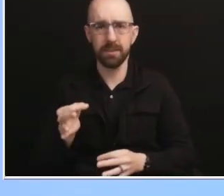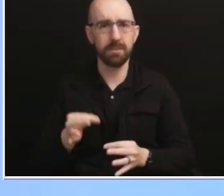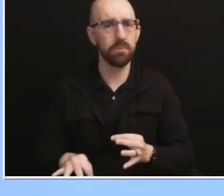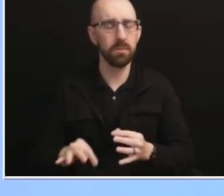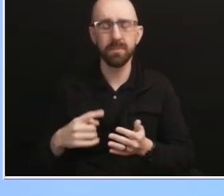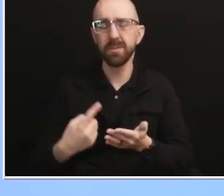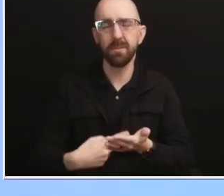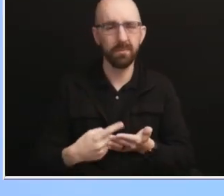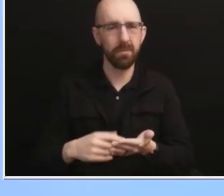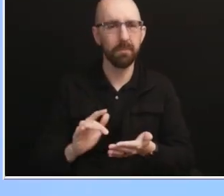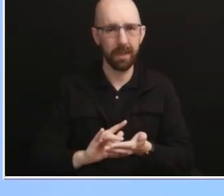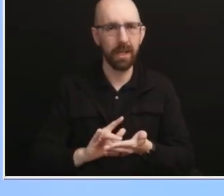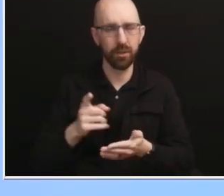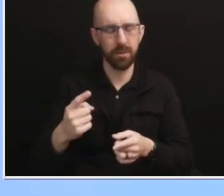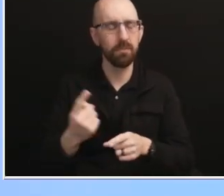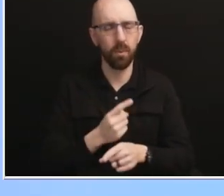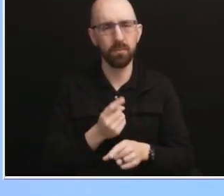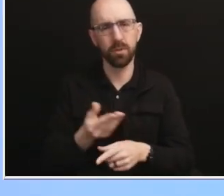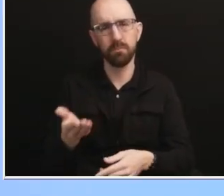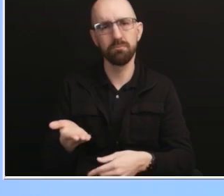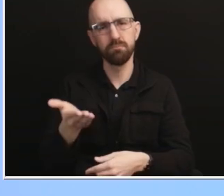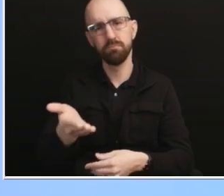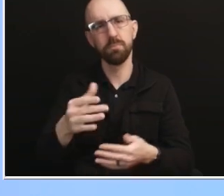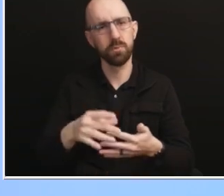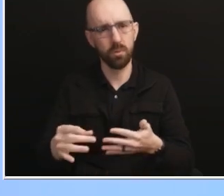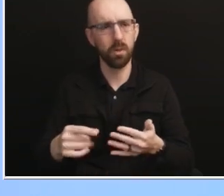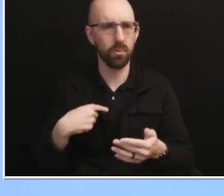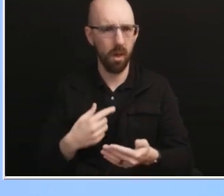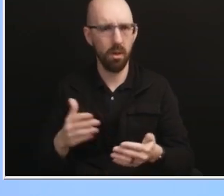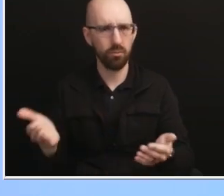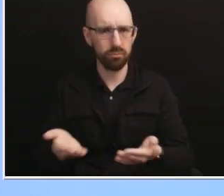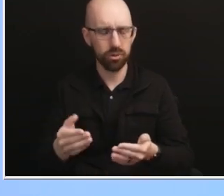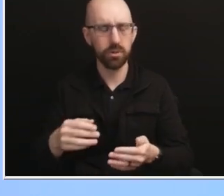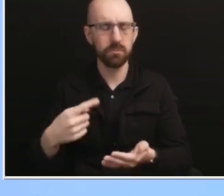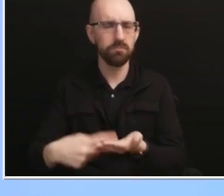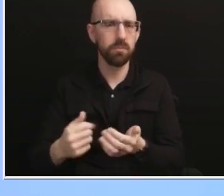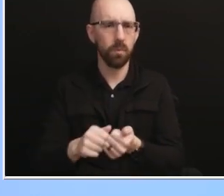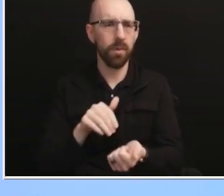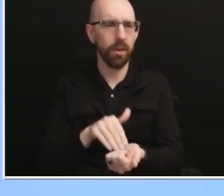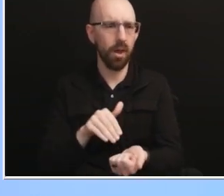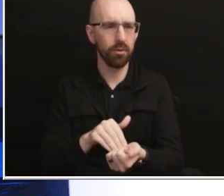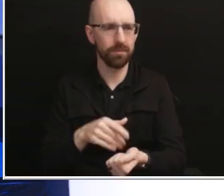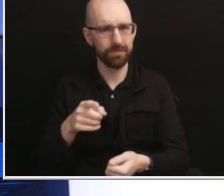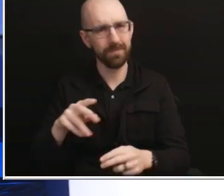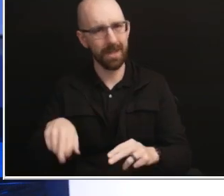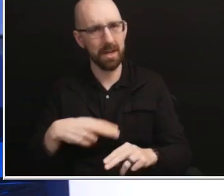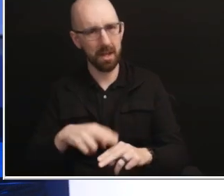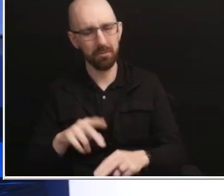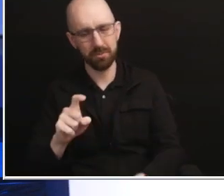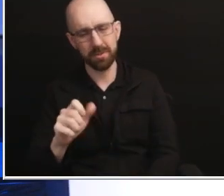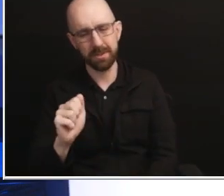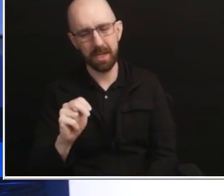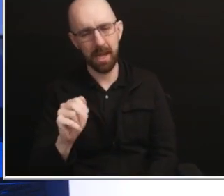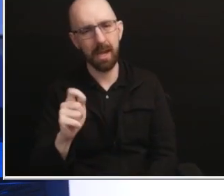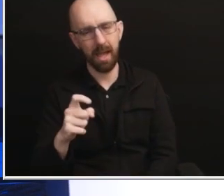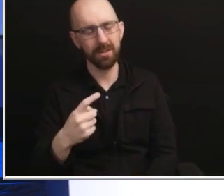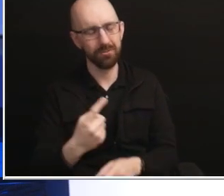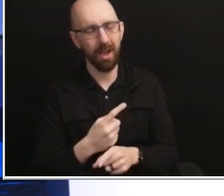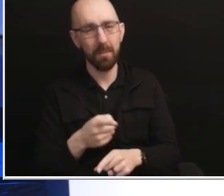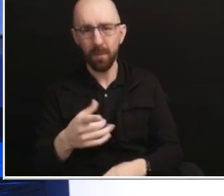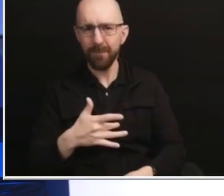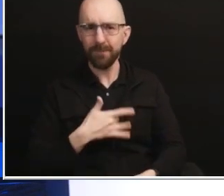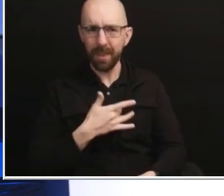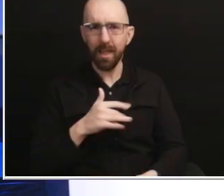medication is the appropriate choice, so I encourage you to consult your provider. You said like that natural Xanax, but you could feel that like there's like a